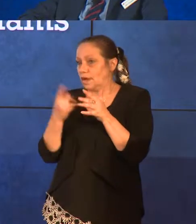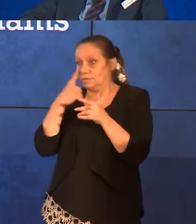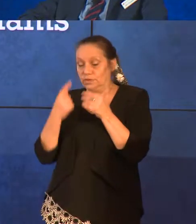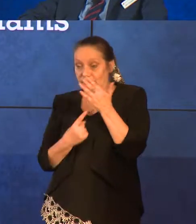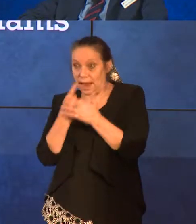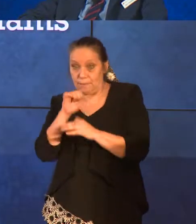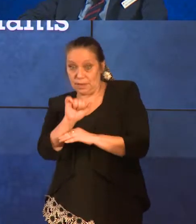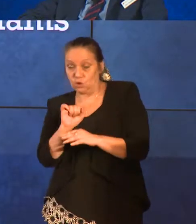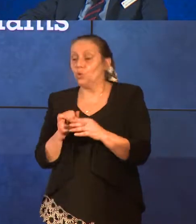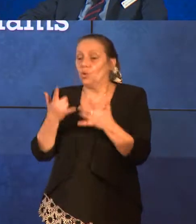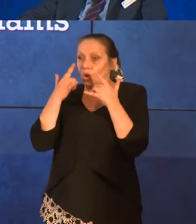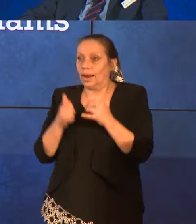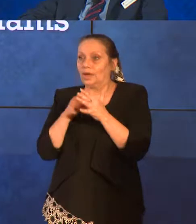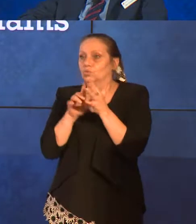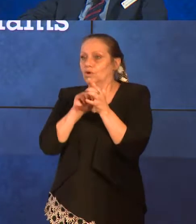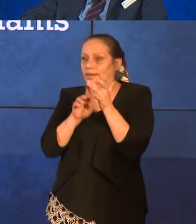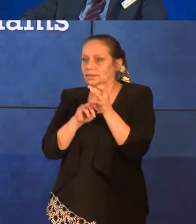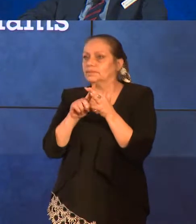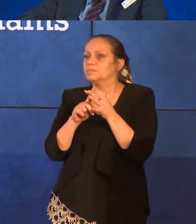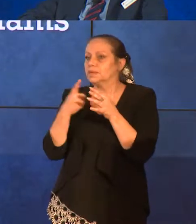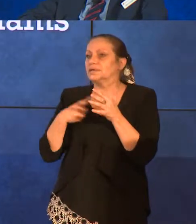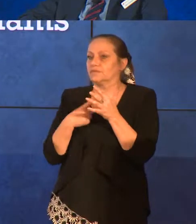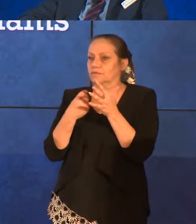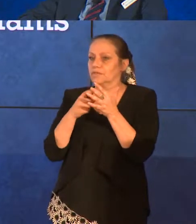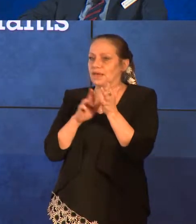practice as a result of the rollout?